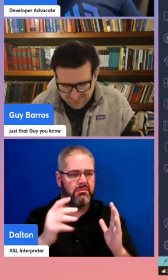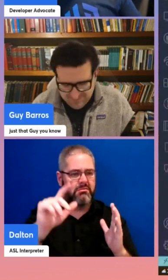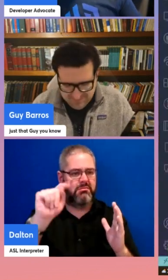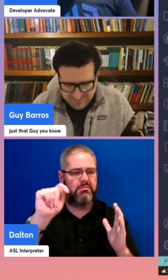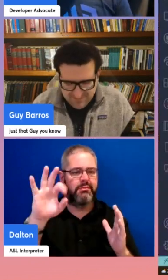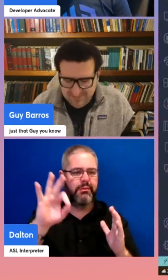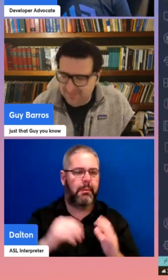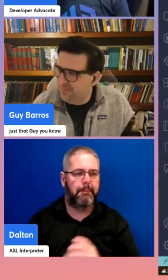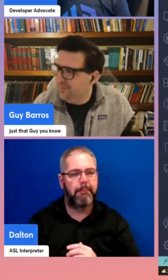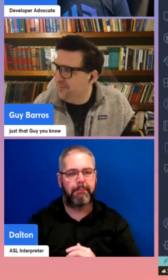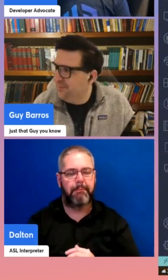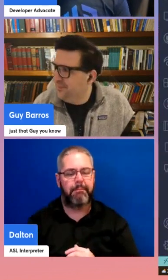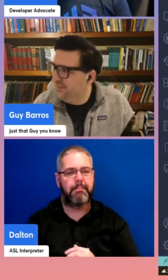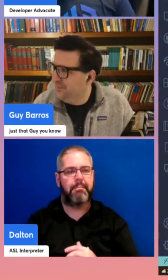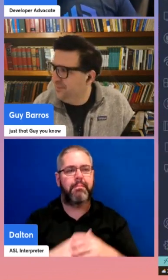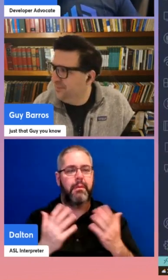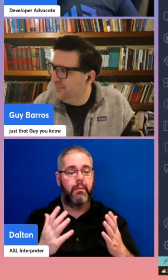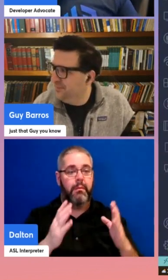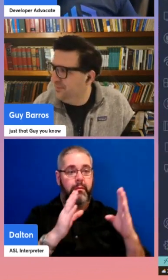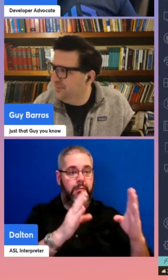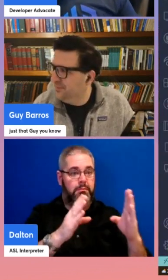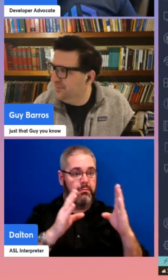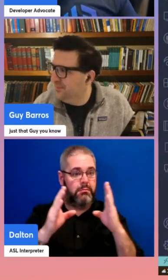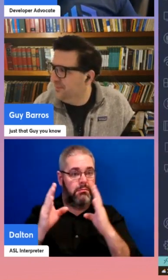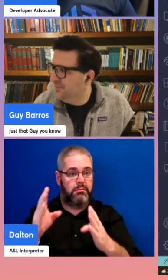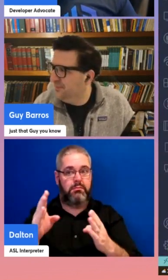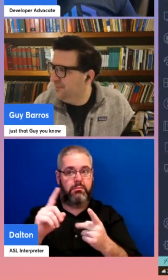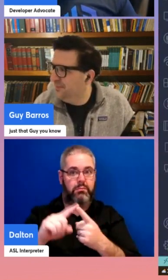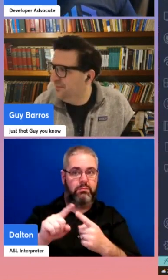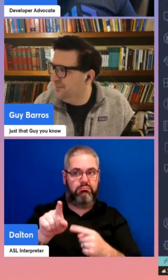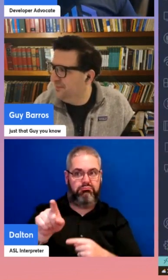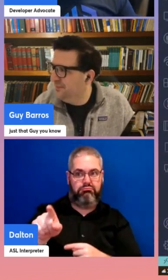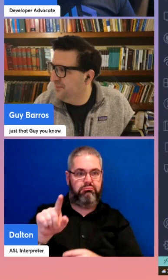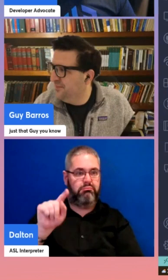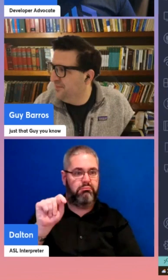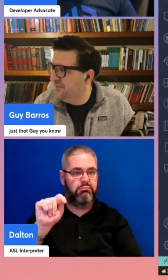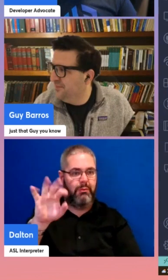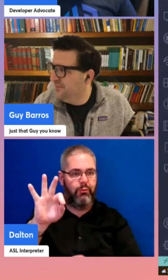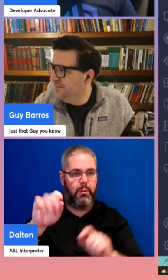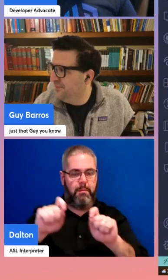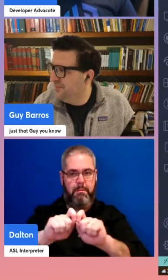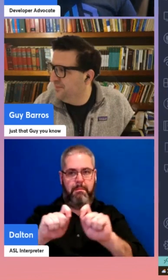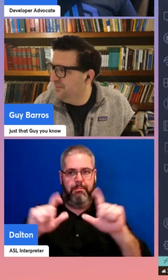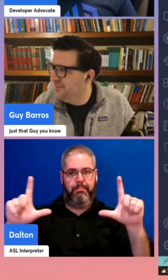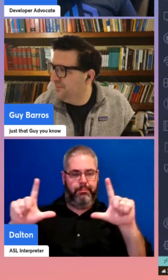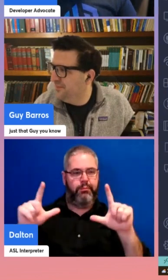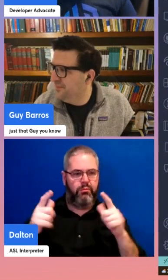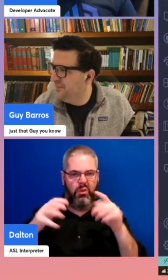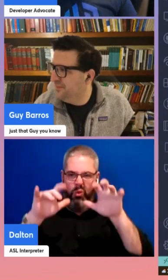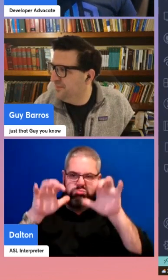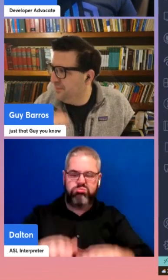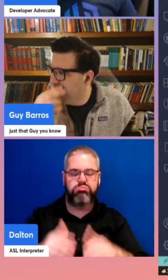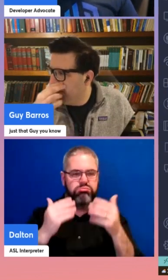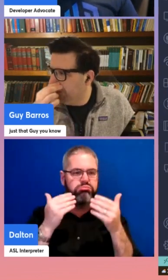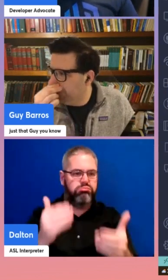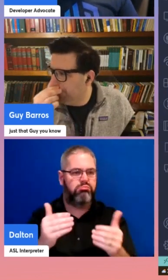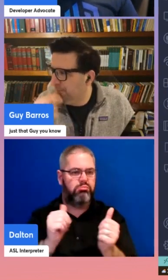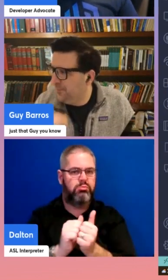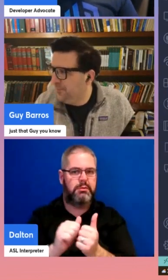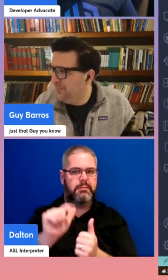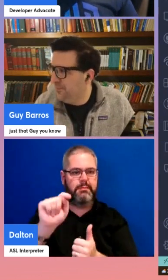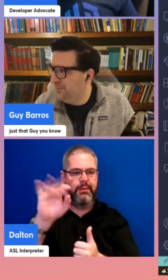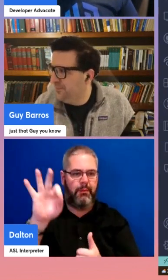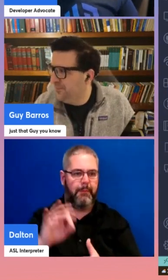let's dive over to the Terraforms, and we can start writing some Terraform.